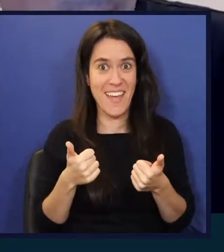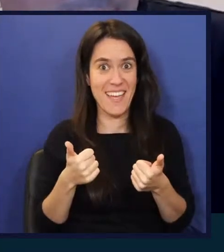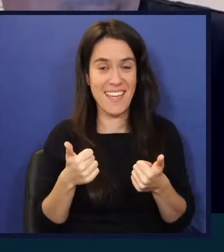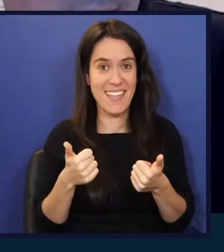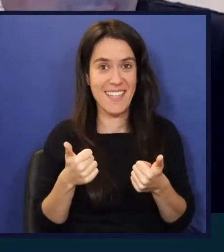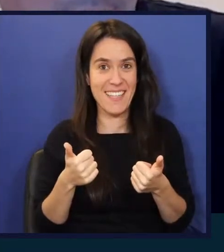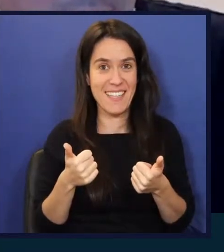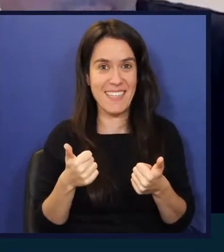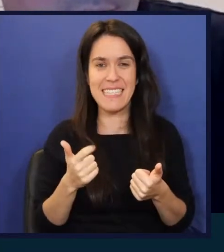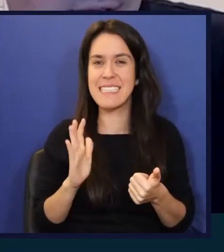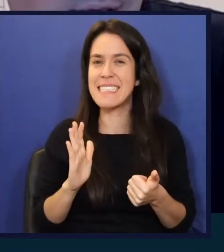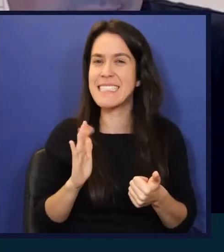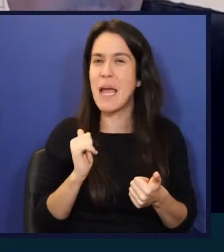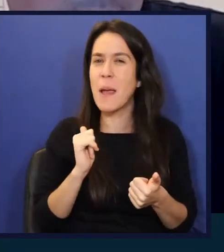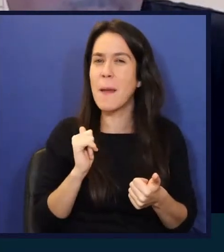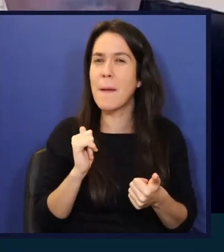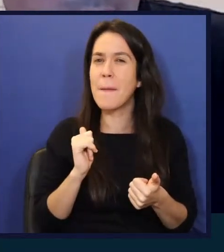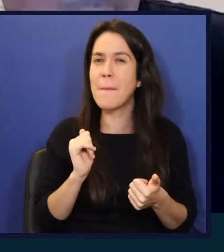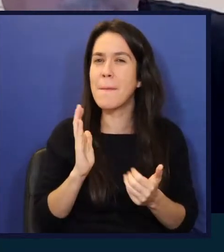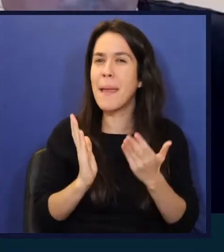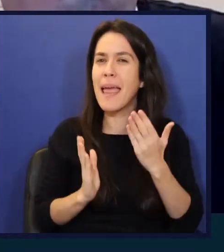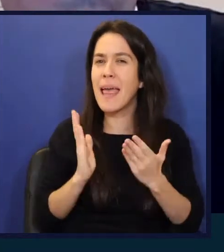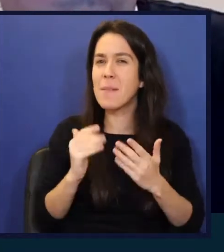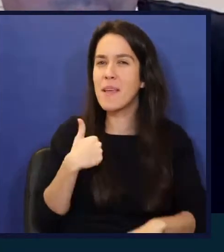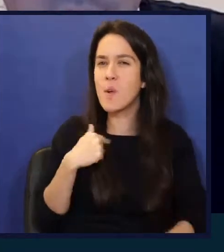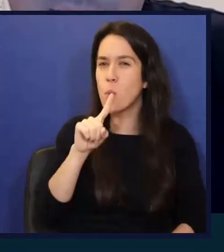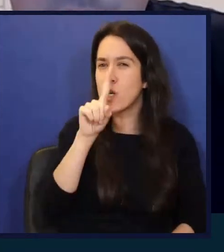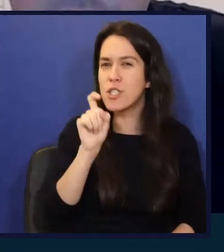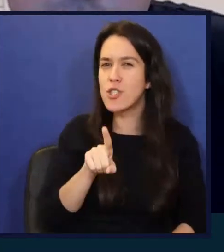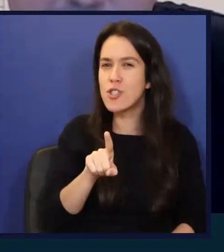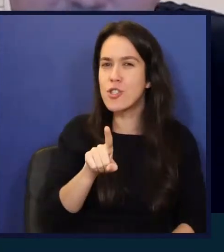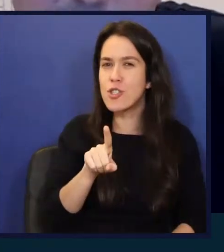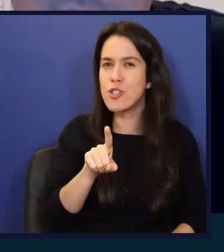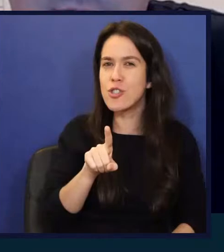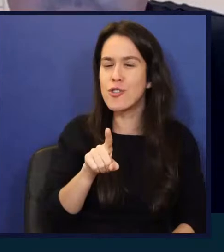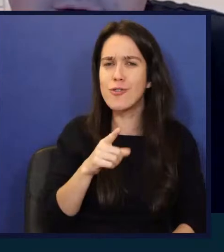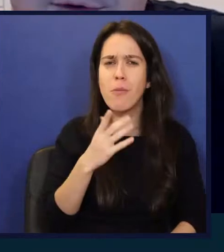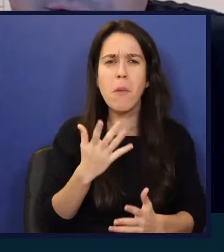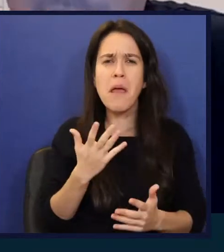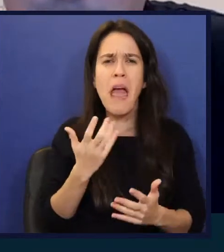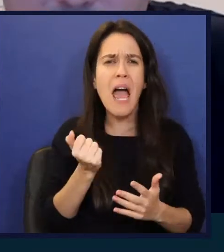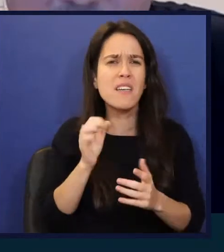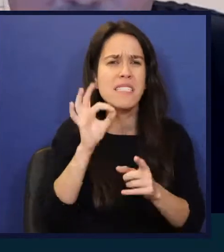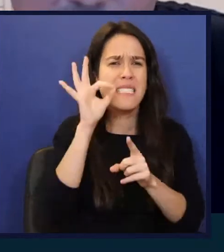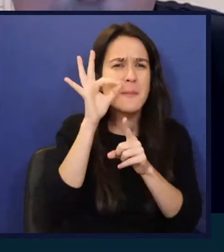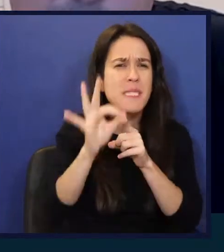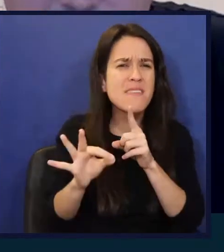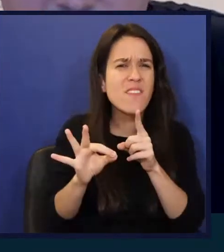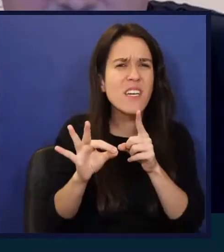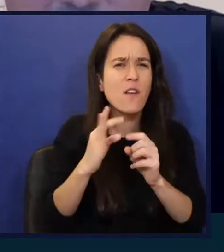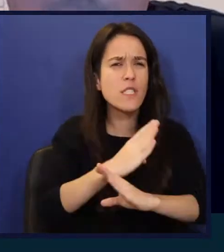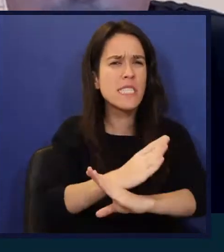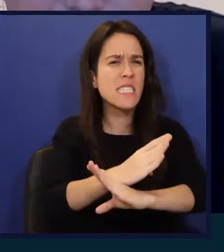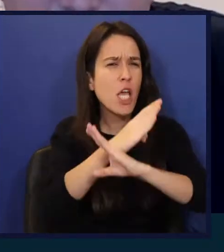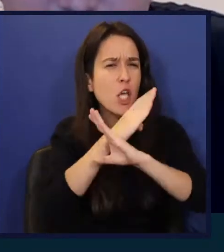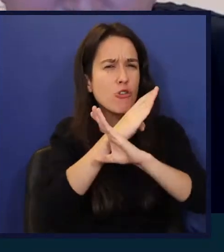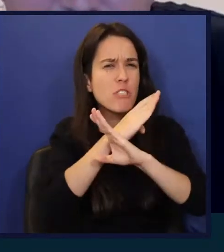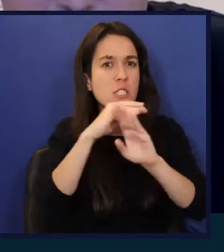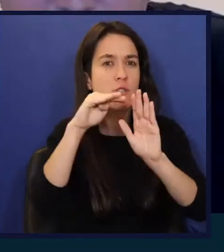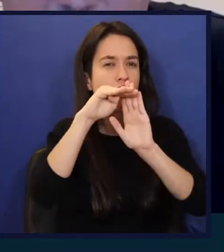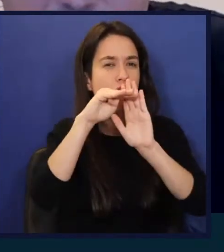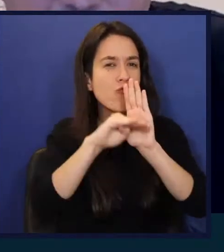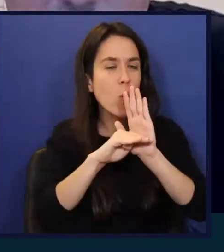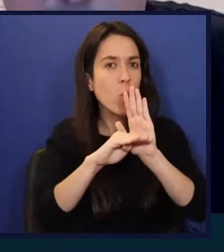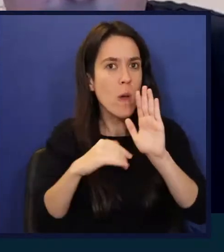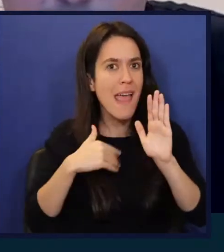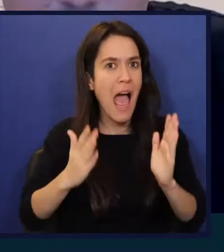Well, maybe the question is, are there any specific security roles we need to get from our